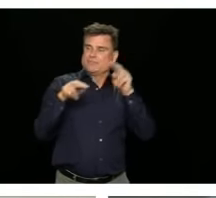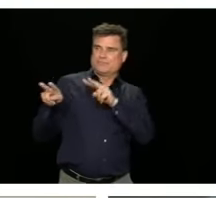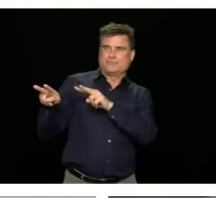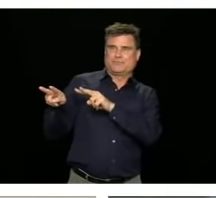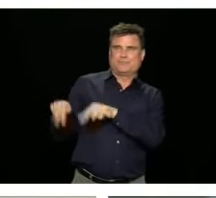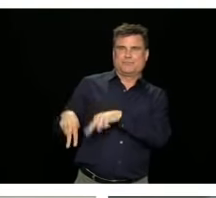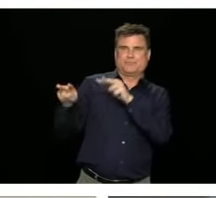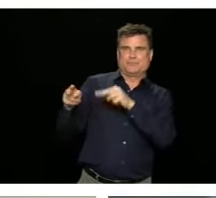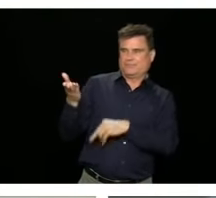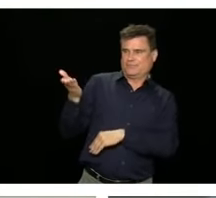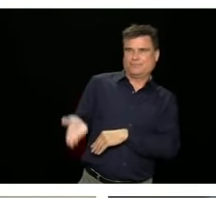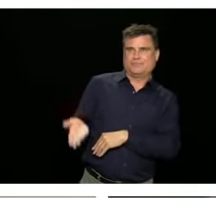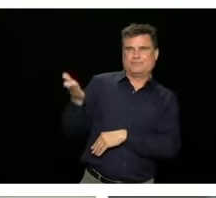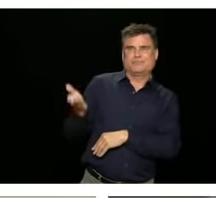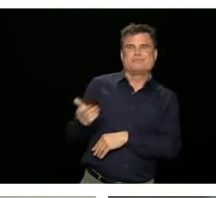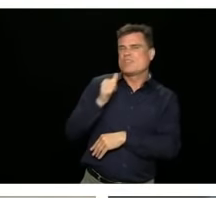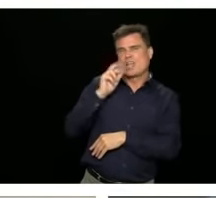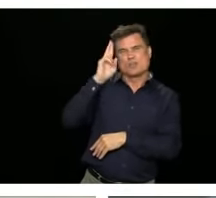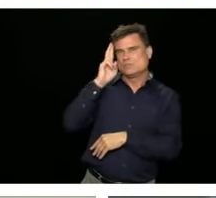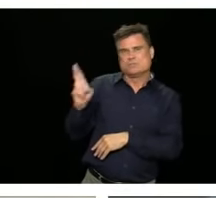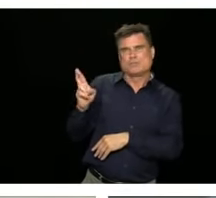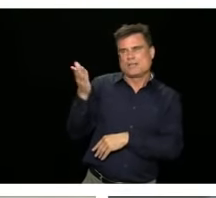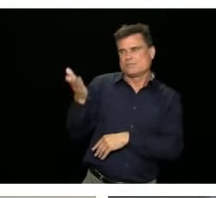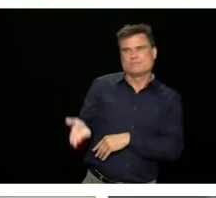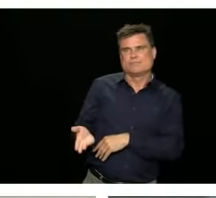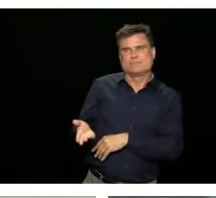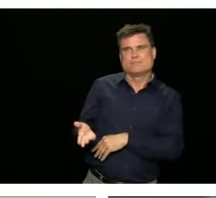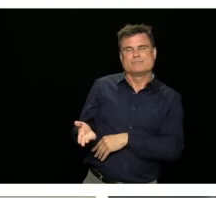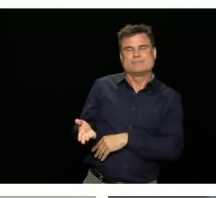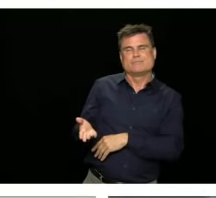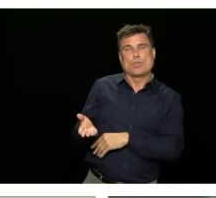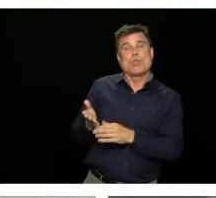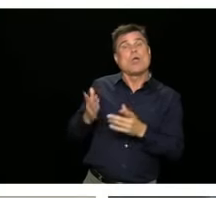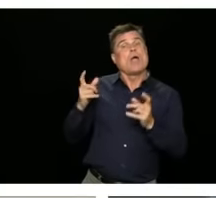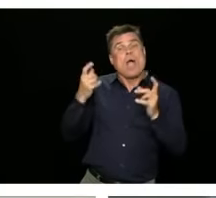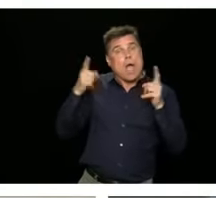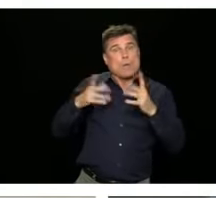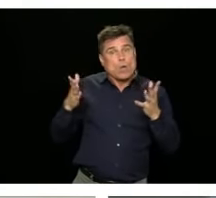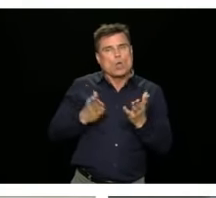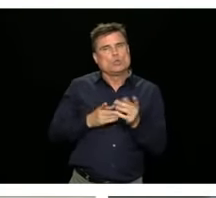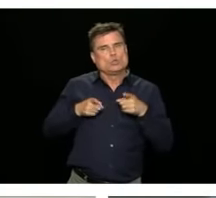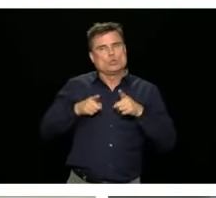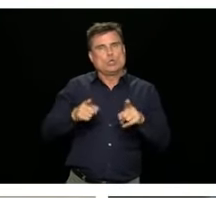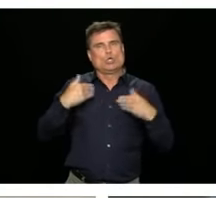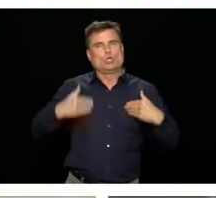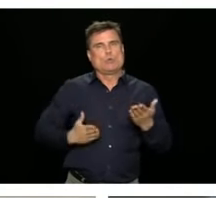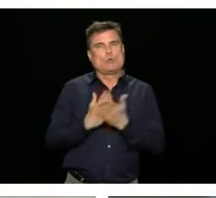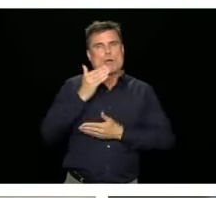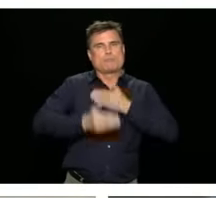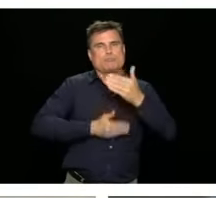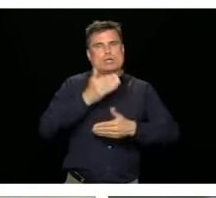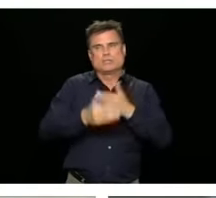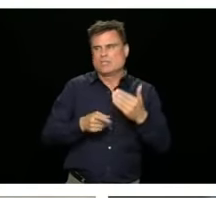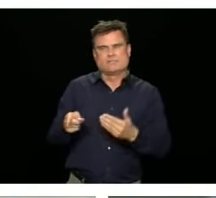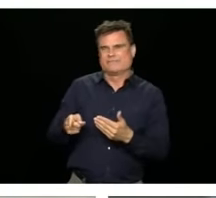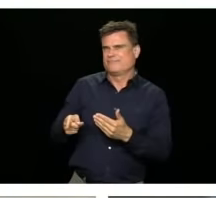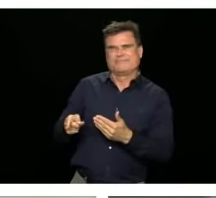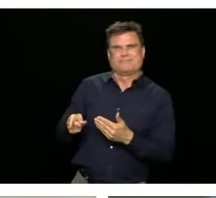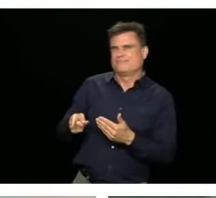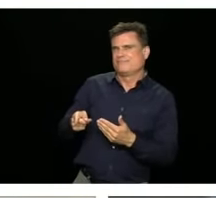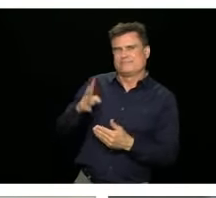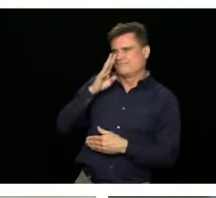see that legislation change to include Indigenous identity in a way that will provide for meaningful